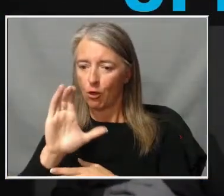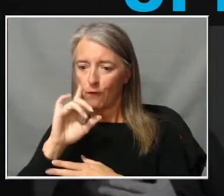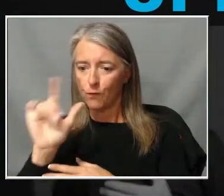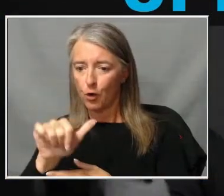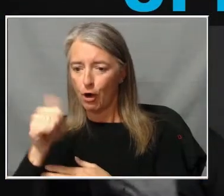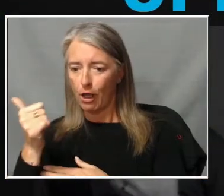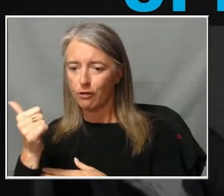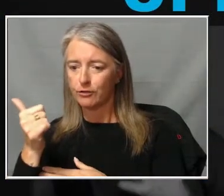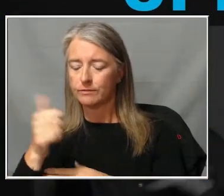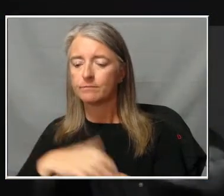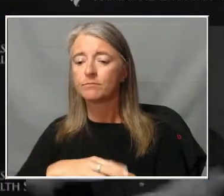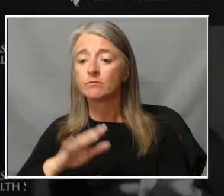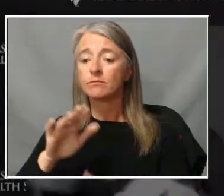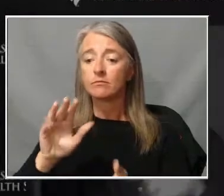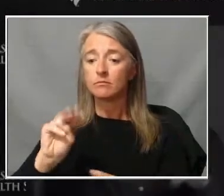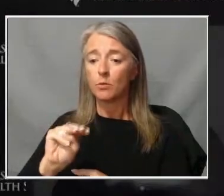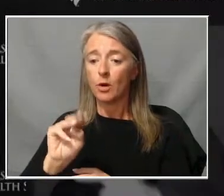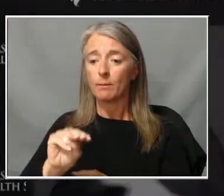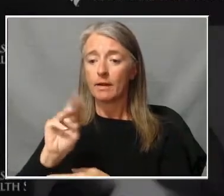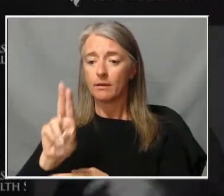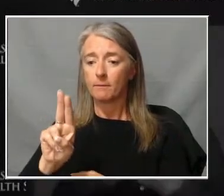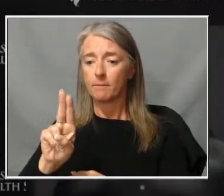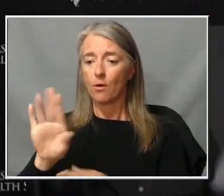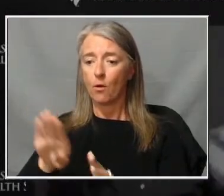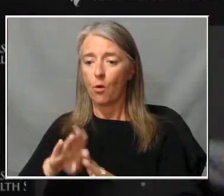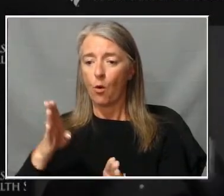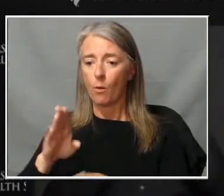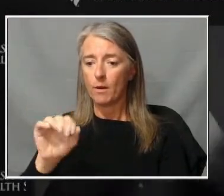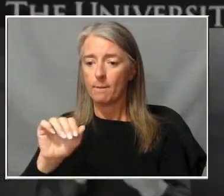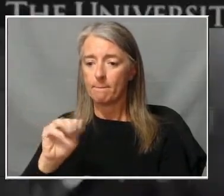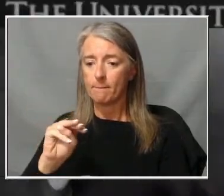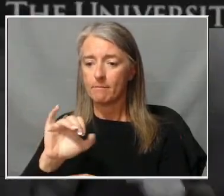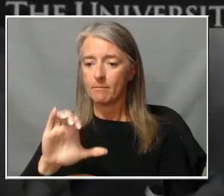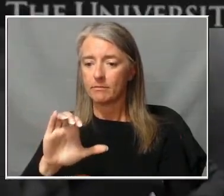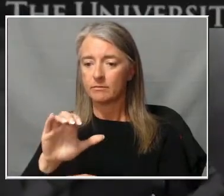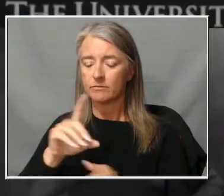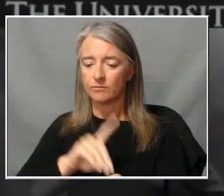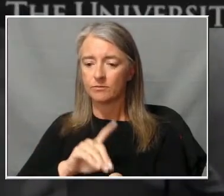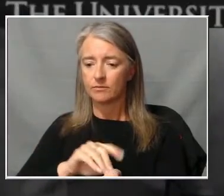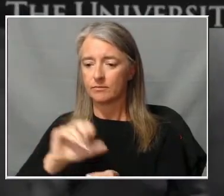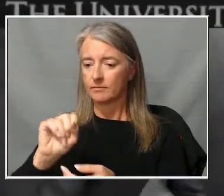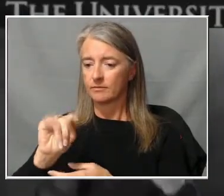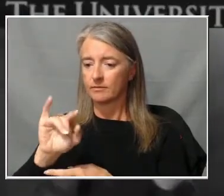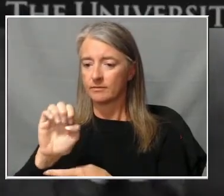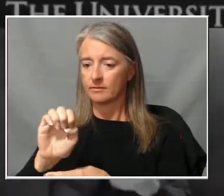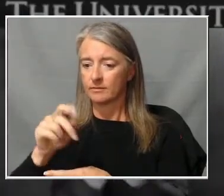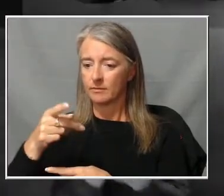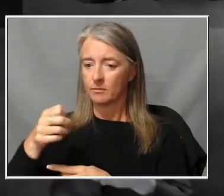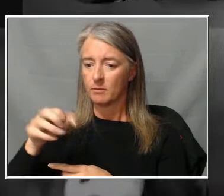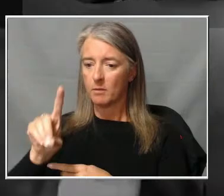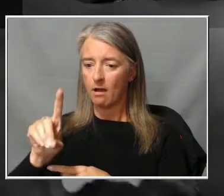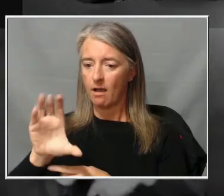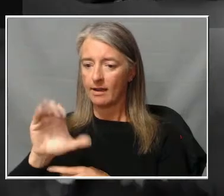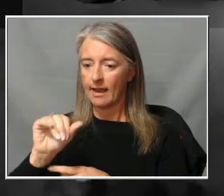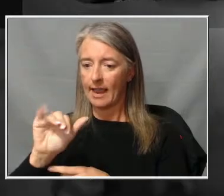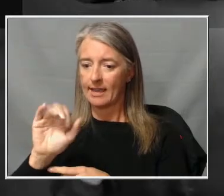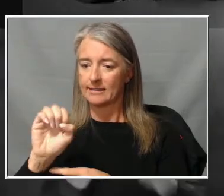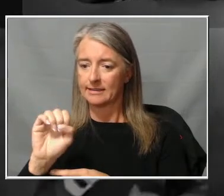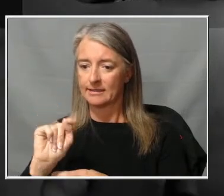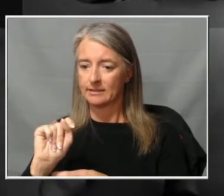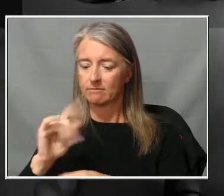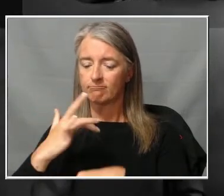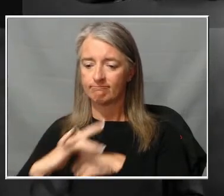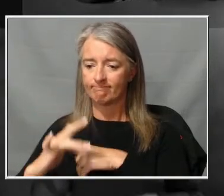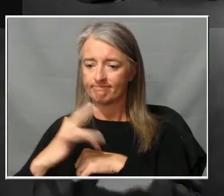Subscribe to our Morning Medical Update and Open Mics with Dr. Stites podcast. Now, everywhere podcasts are available.